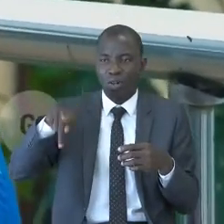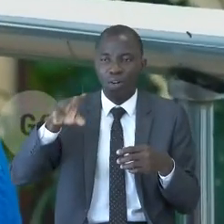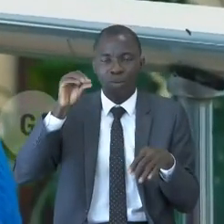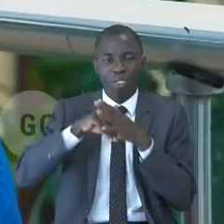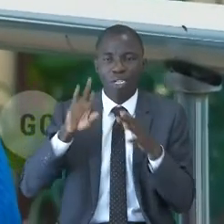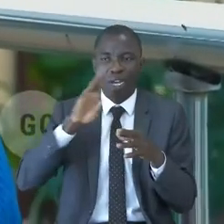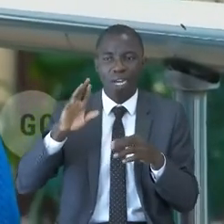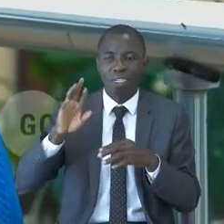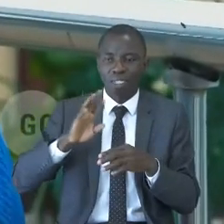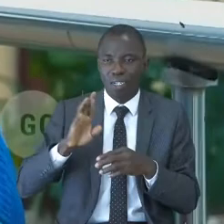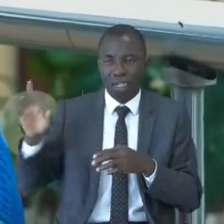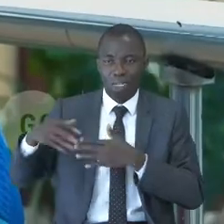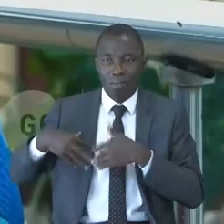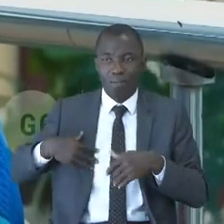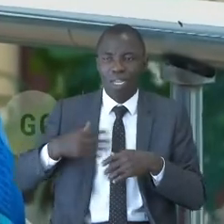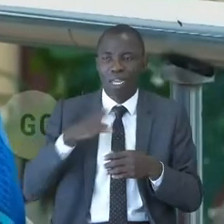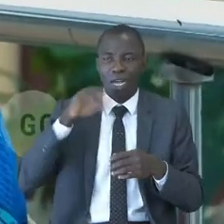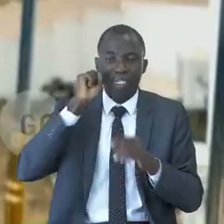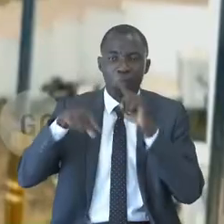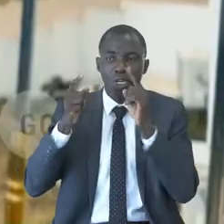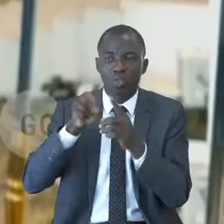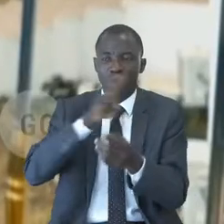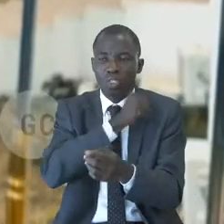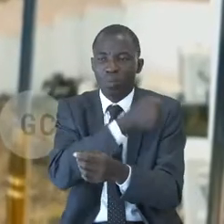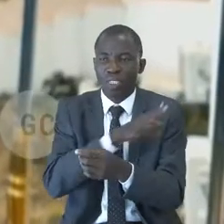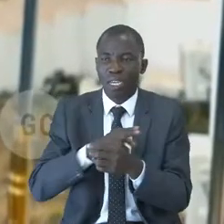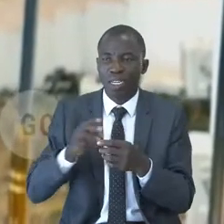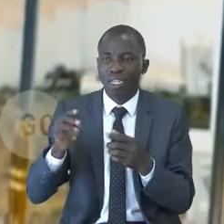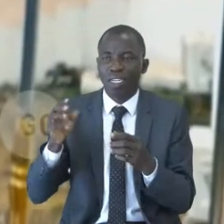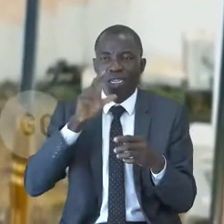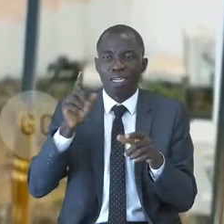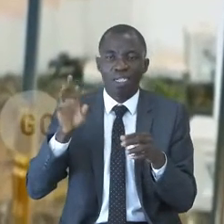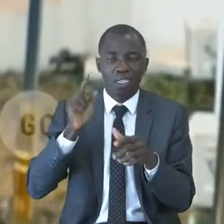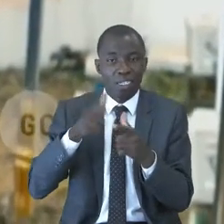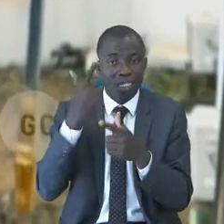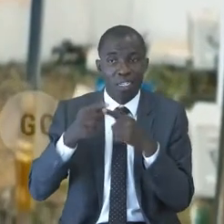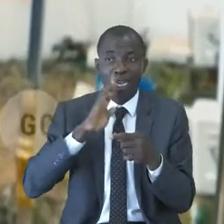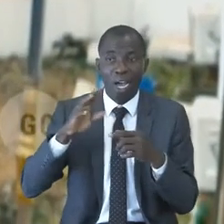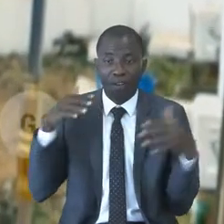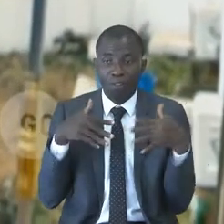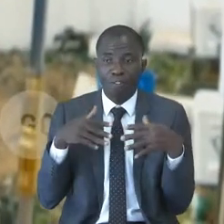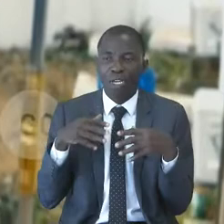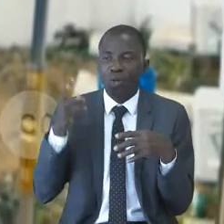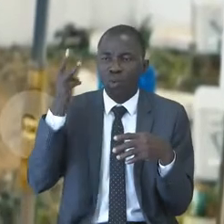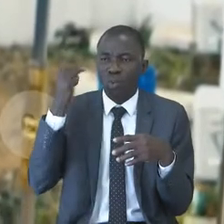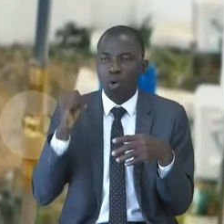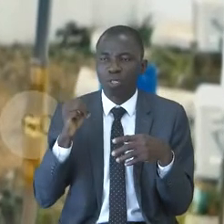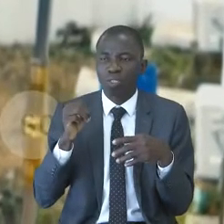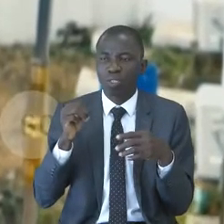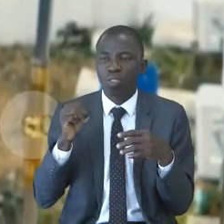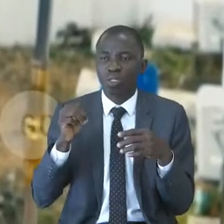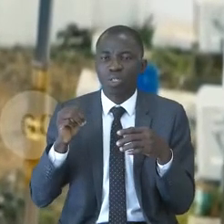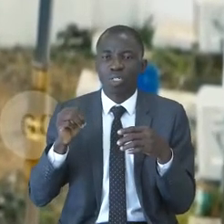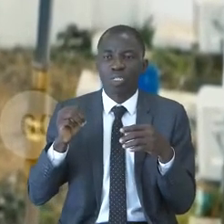to the hospital, I was given drugs, I went for scan, though my fear then was it was cancer, but glory to God it